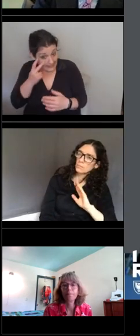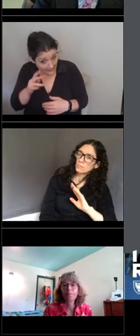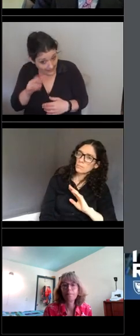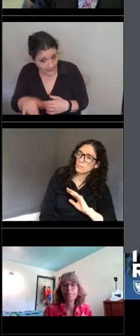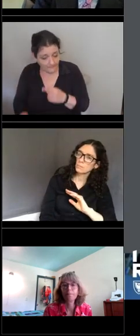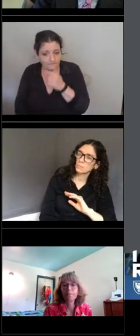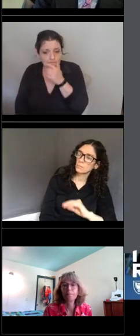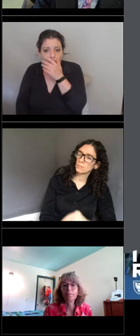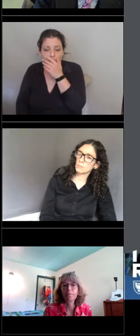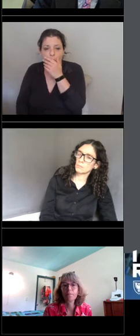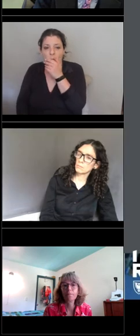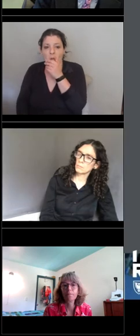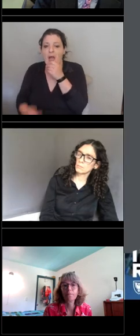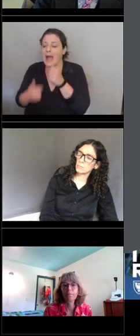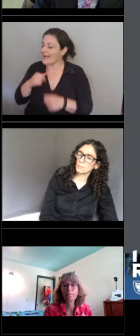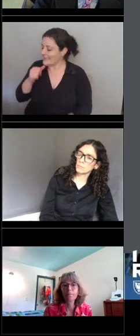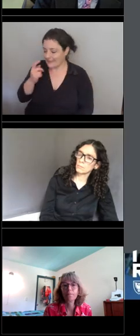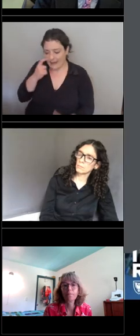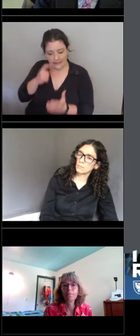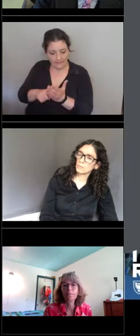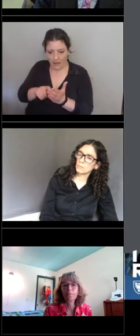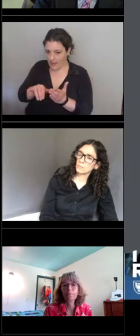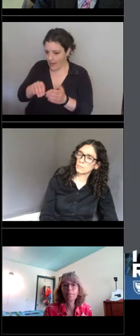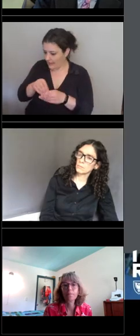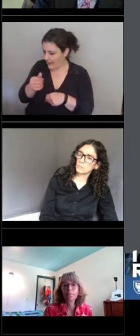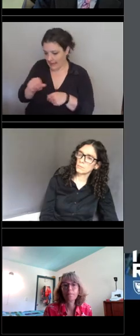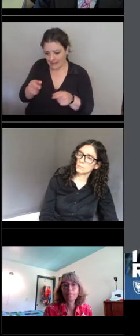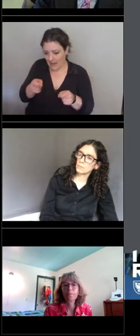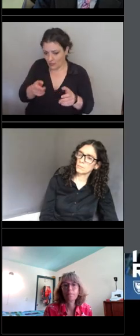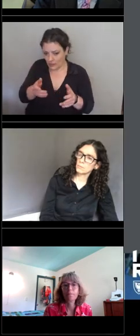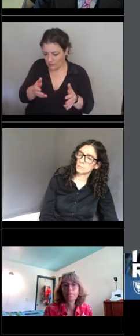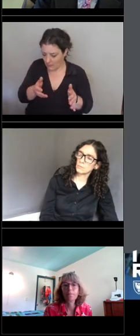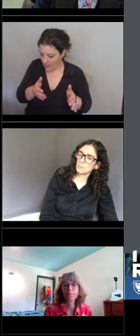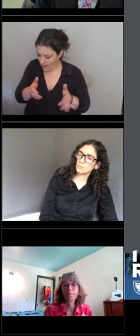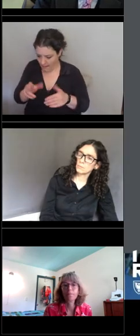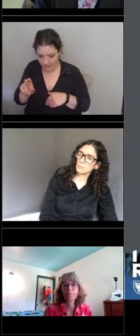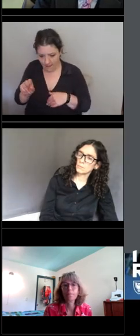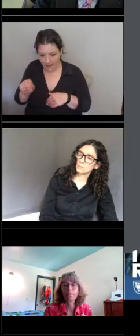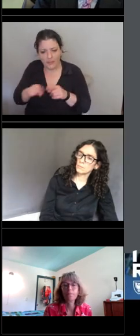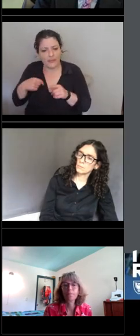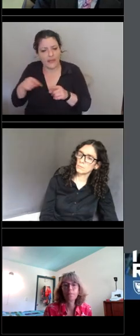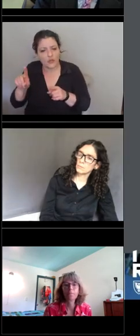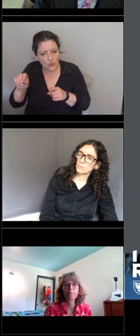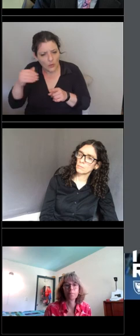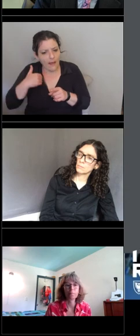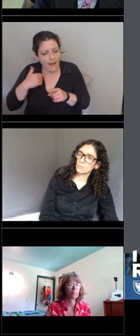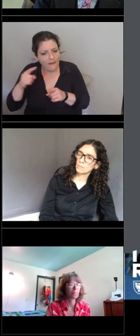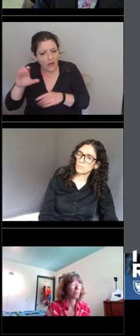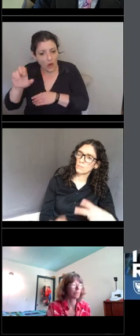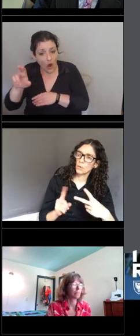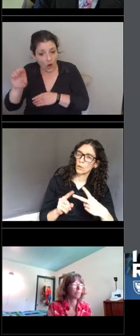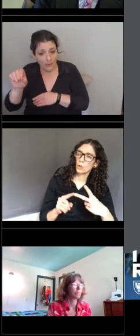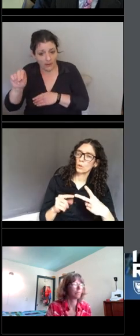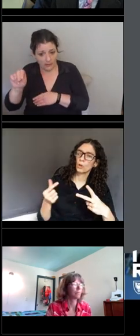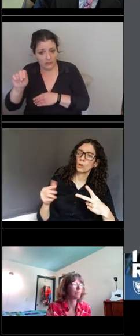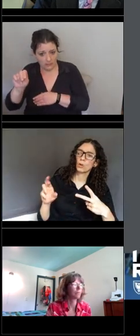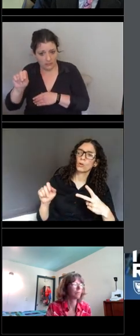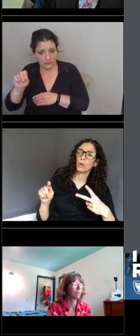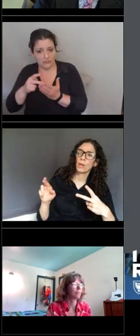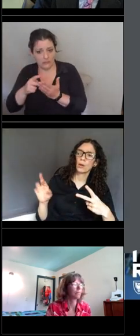Power Loans again. They have a blue carbon program that they've set into place, which is dealing specifically with that.